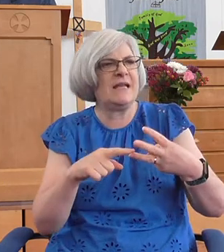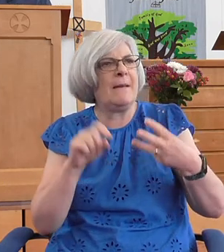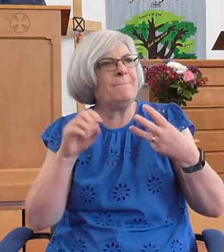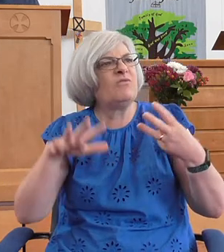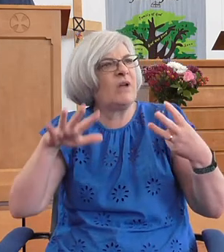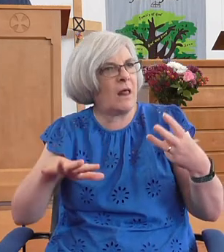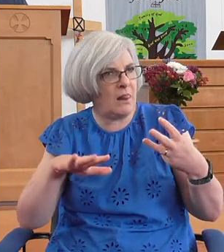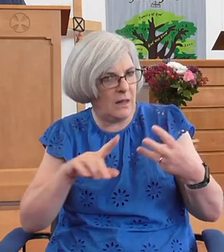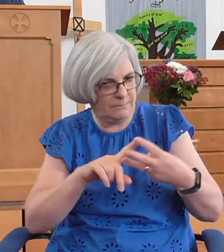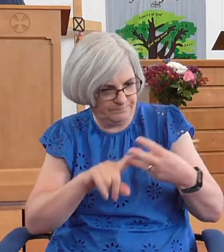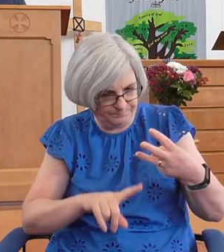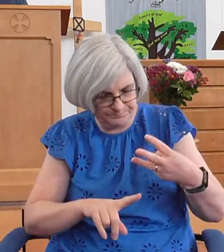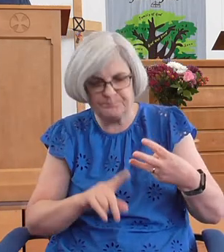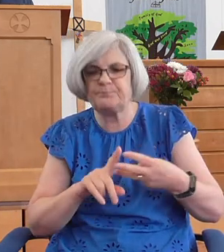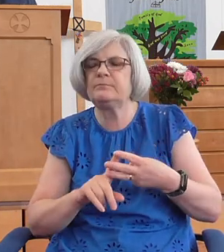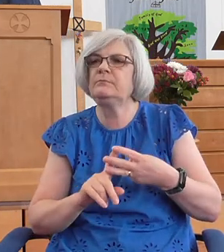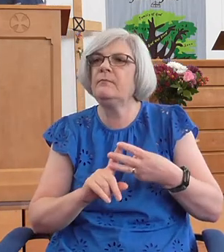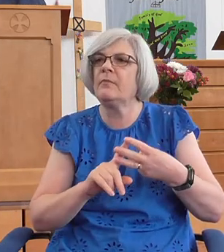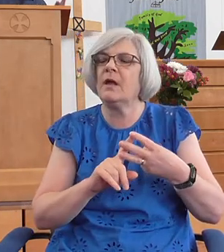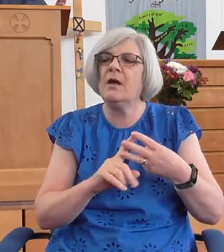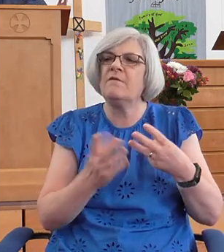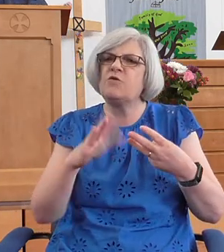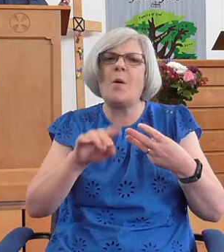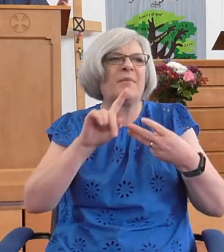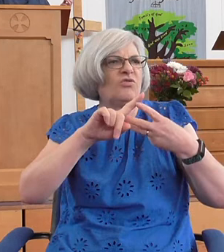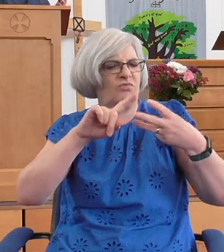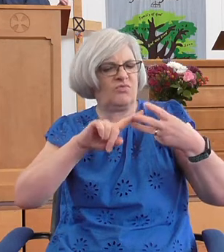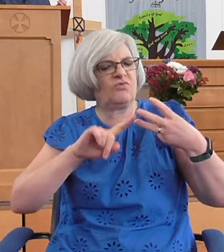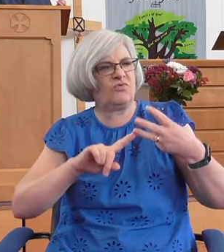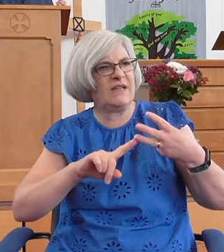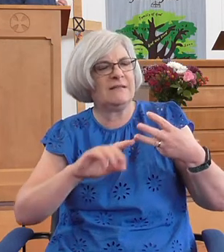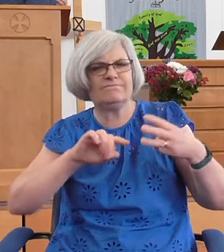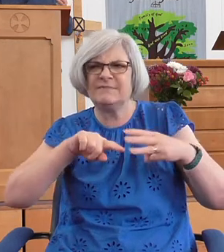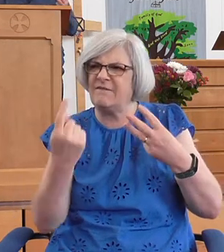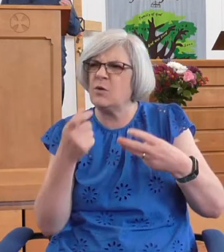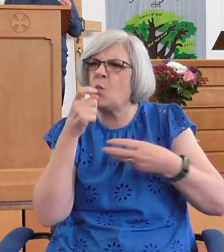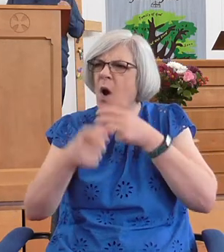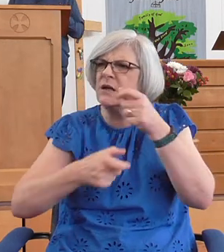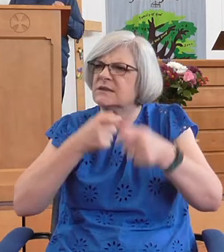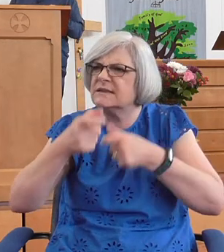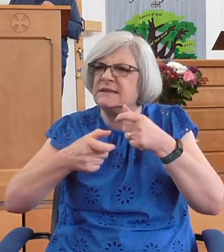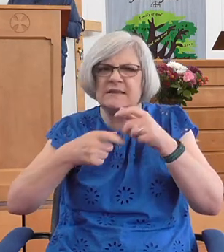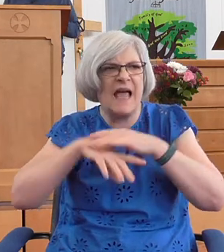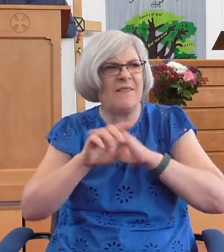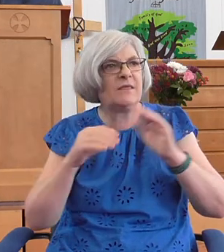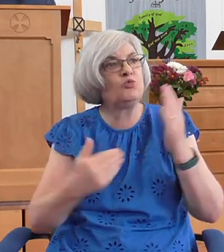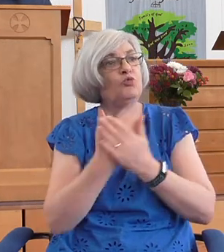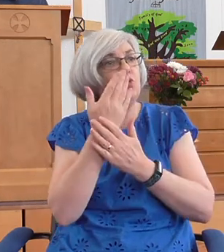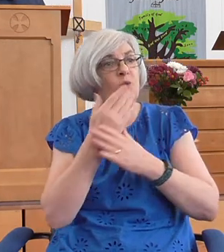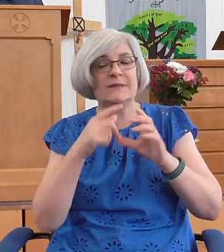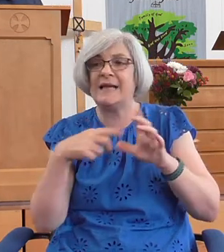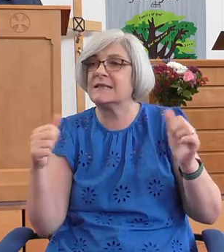miracle, deriving from three different words used in the New